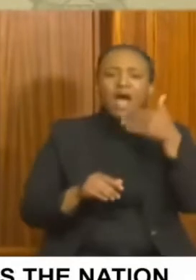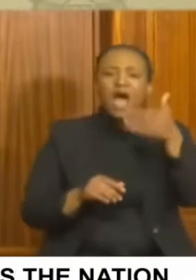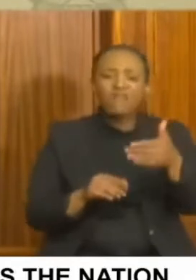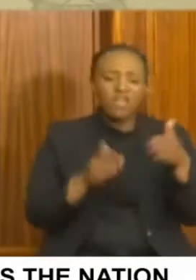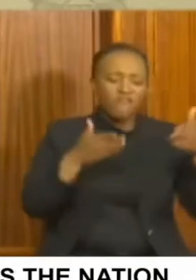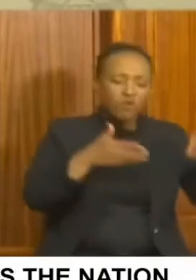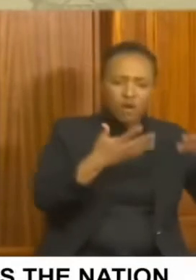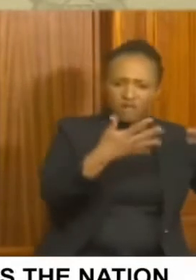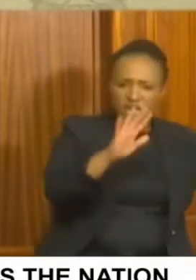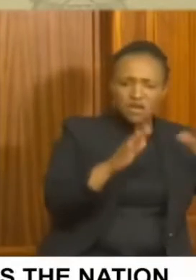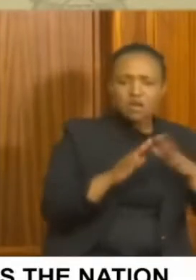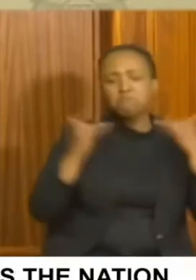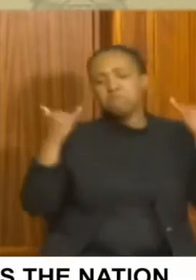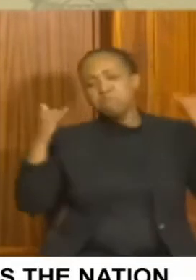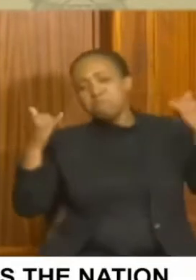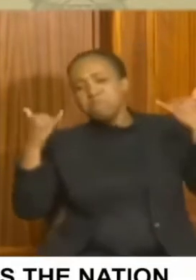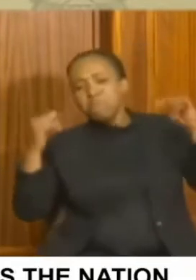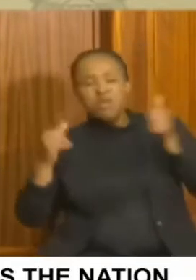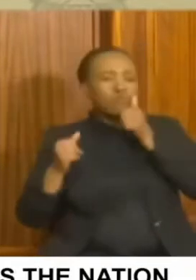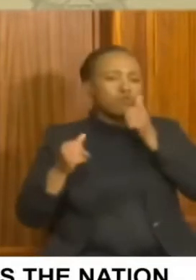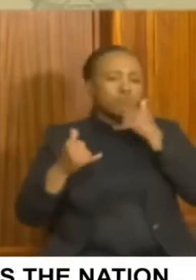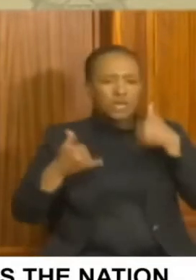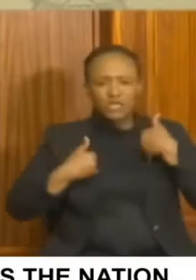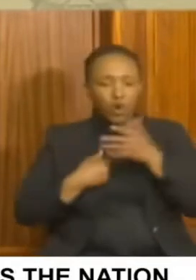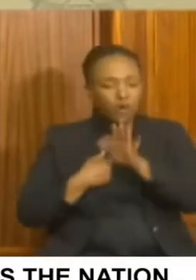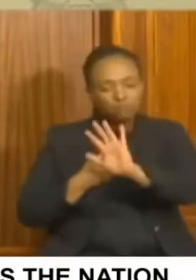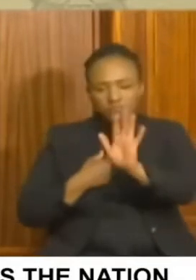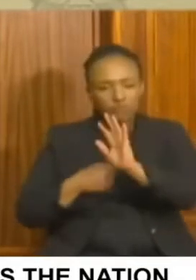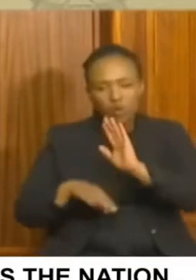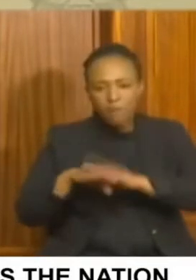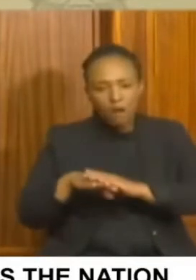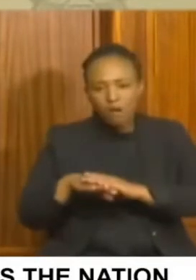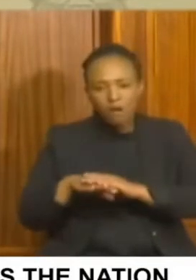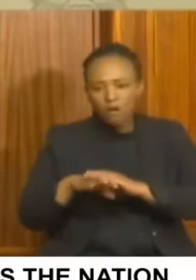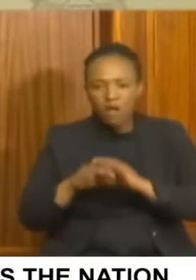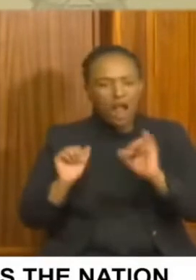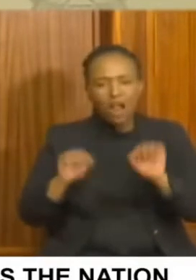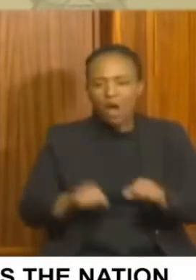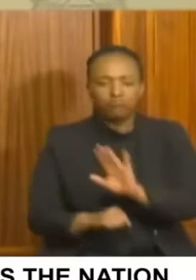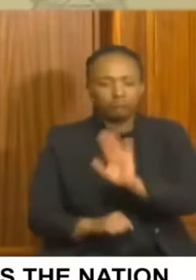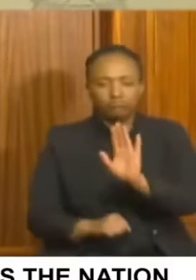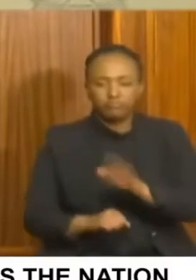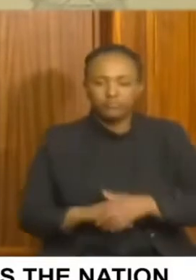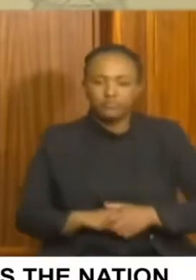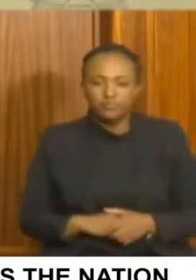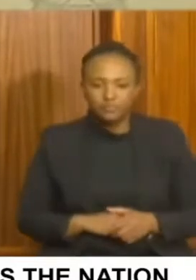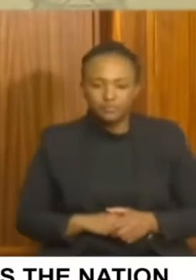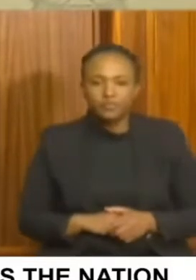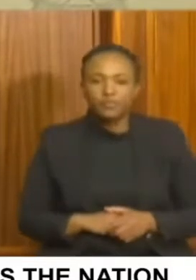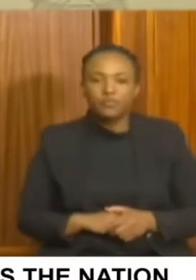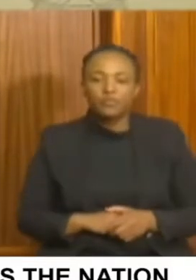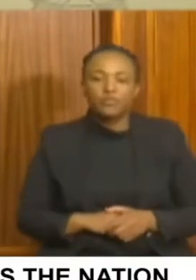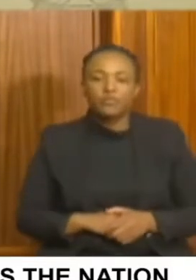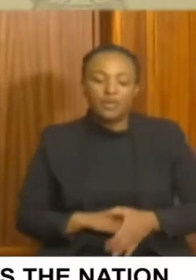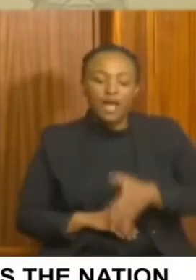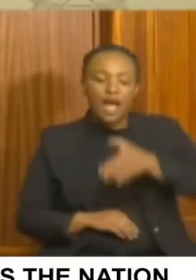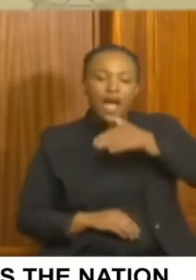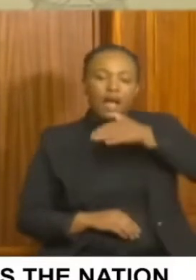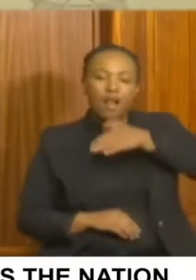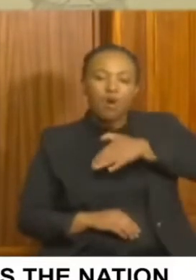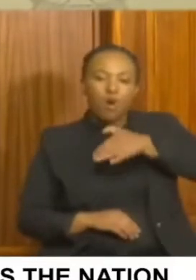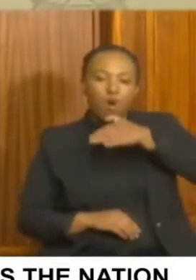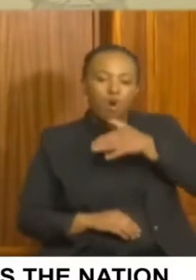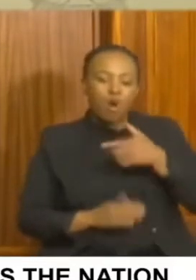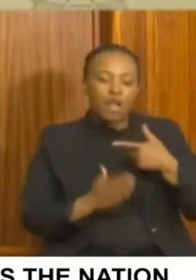tears gatherings are not allowed. No! The sale of alcohol from retail outlets. Here it